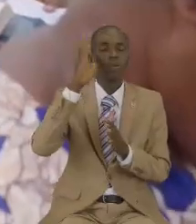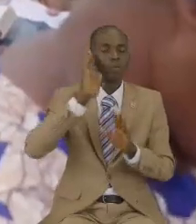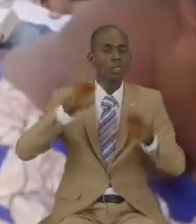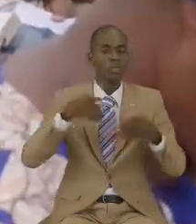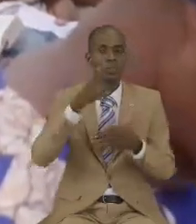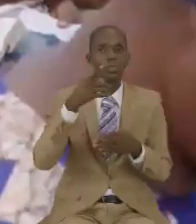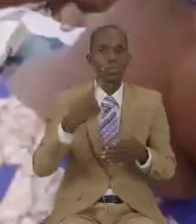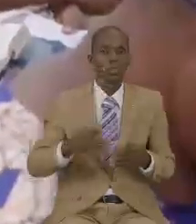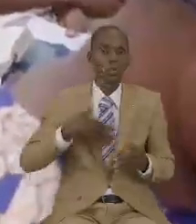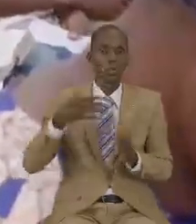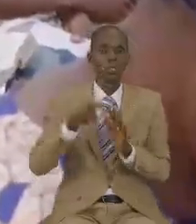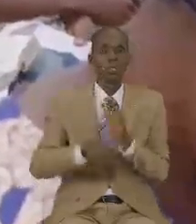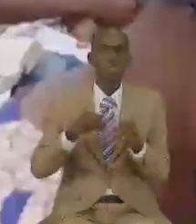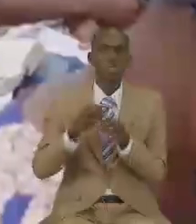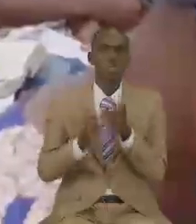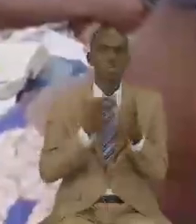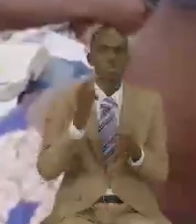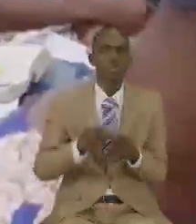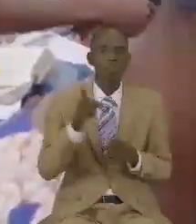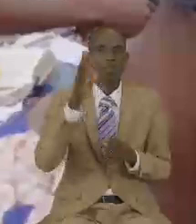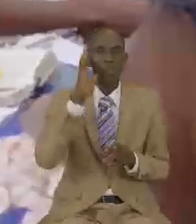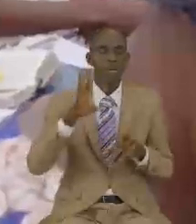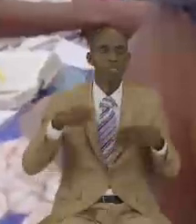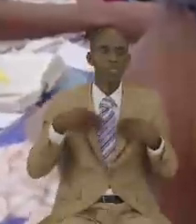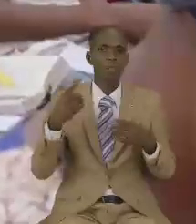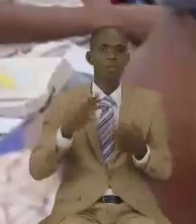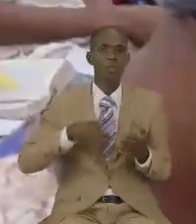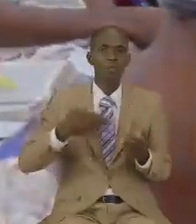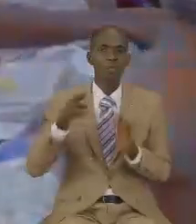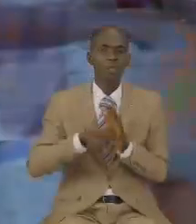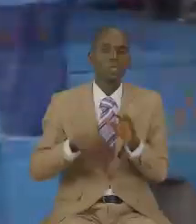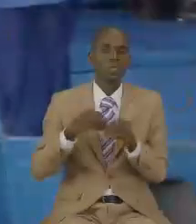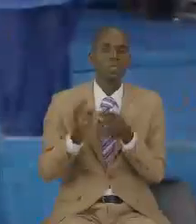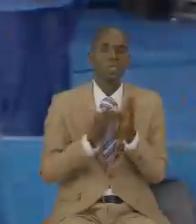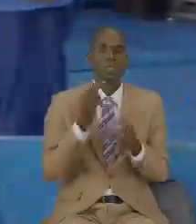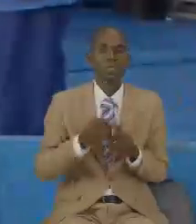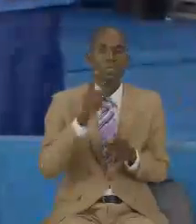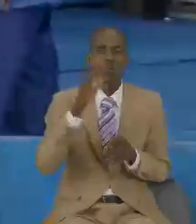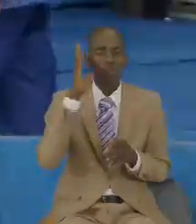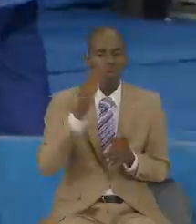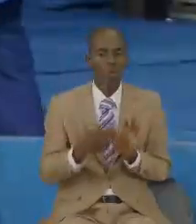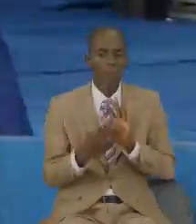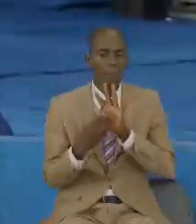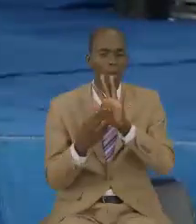willingness, and you'll accept the willingness, and you will manifest the willingness in your life in